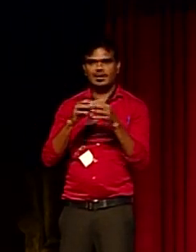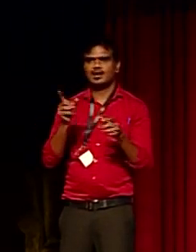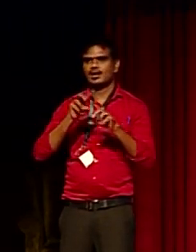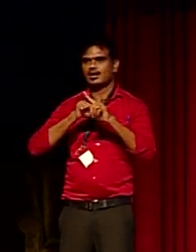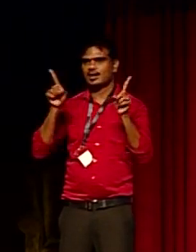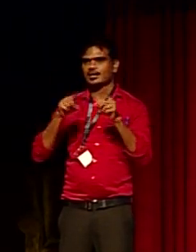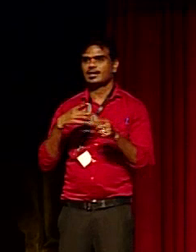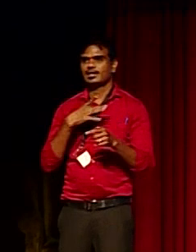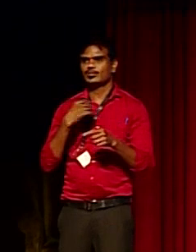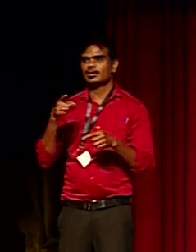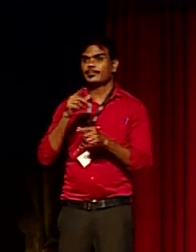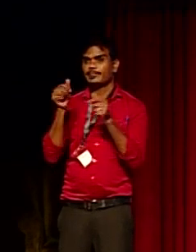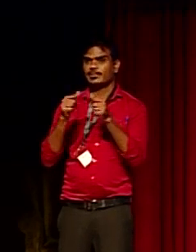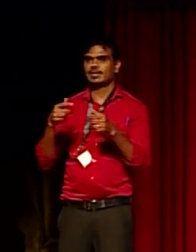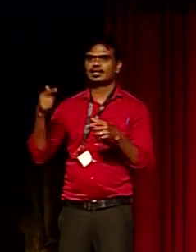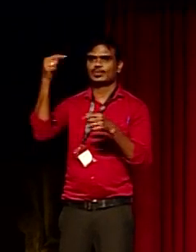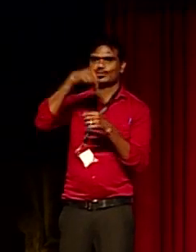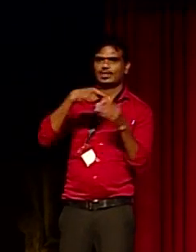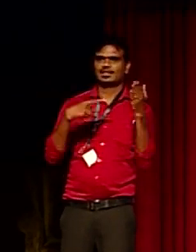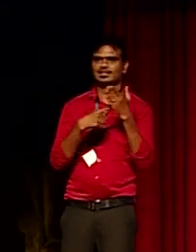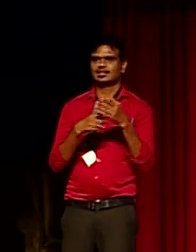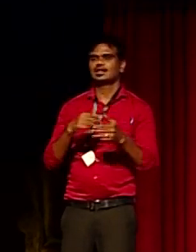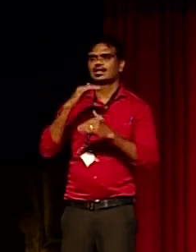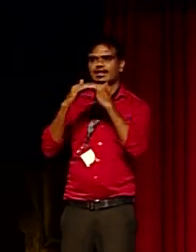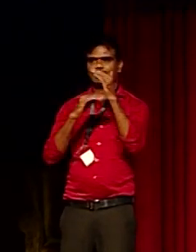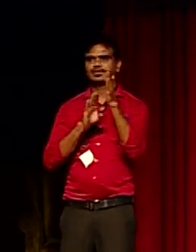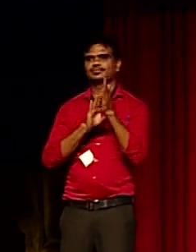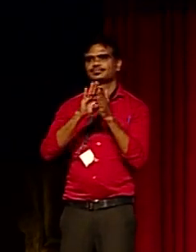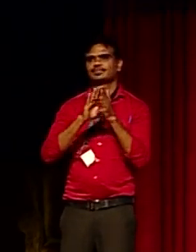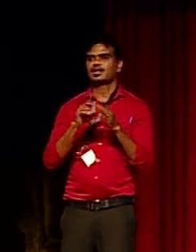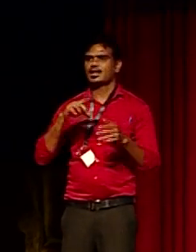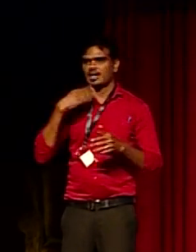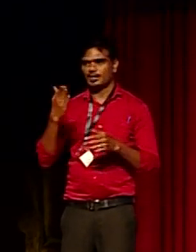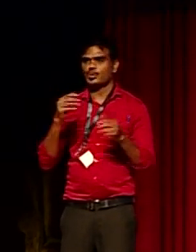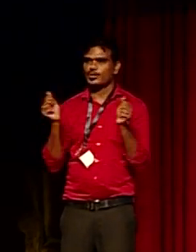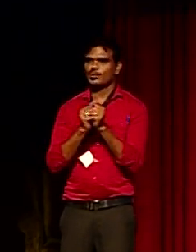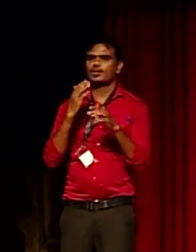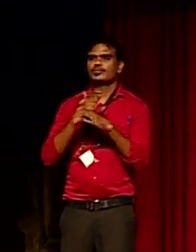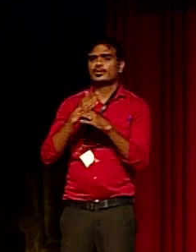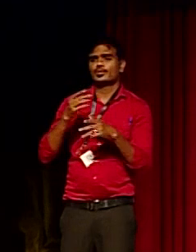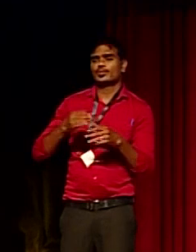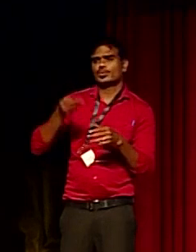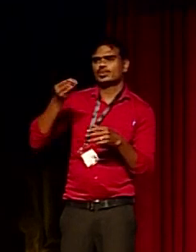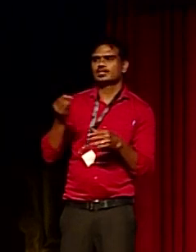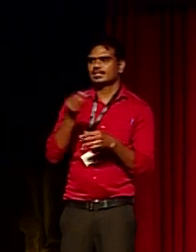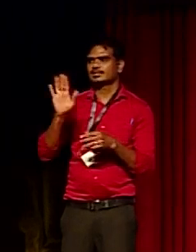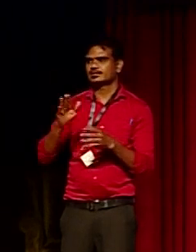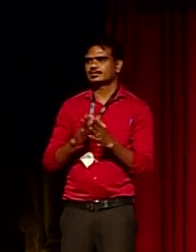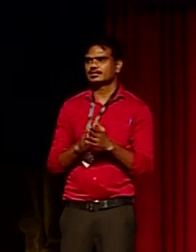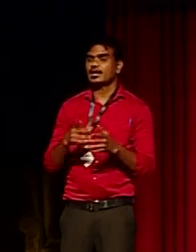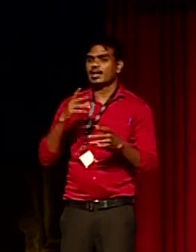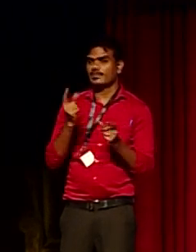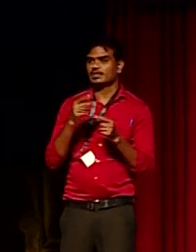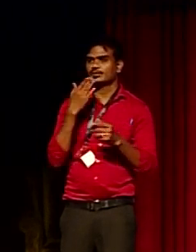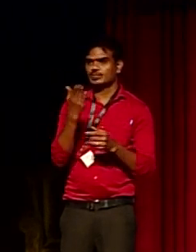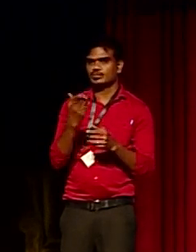not retrofit people to the technology that you've developed. Although we work for low resource settings, I urge